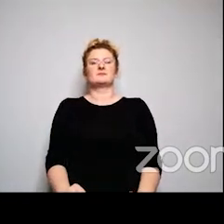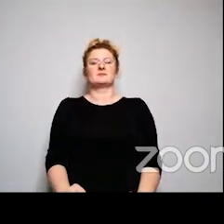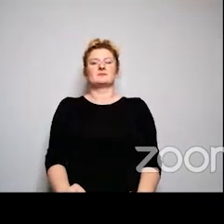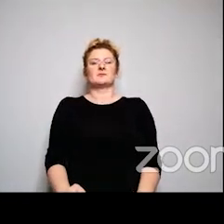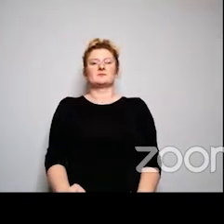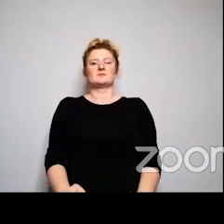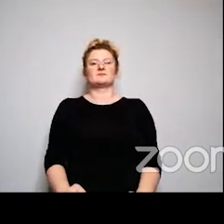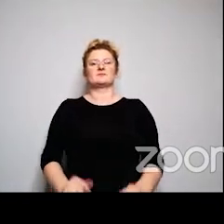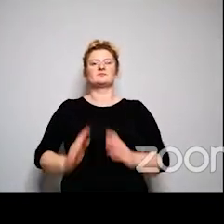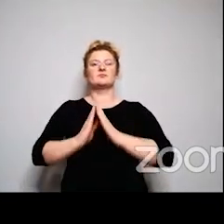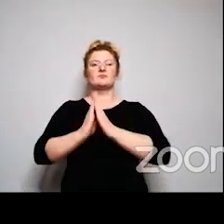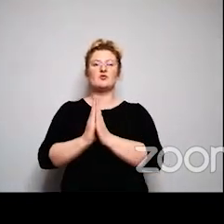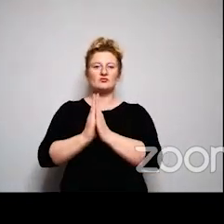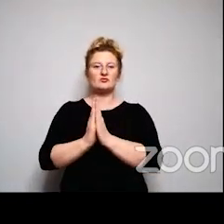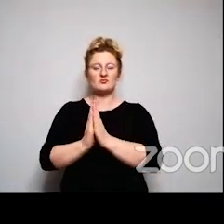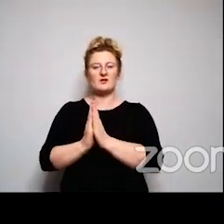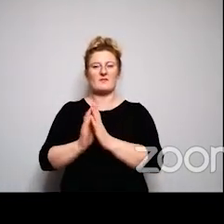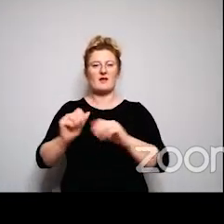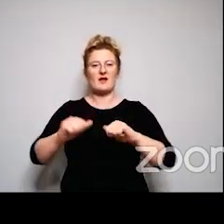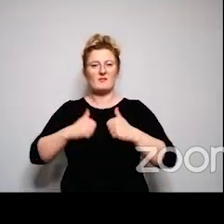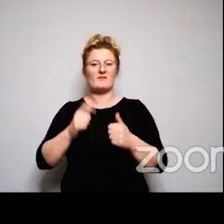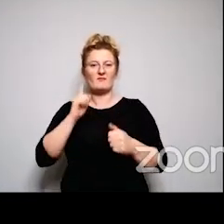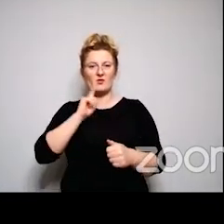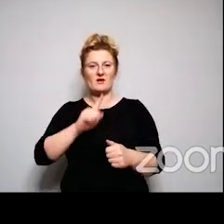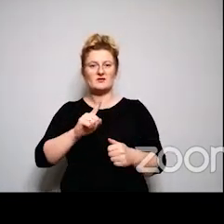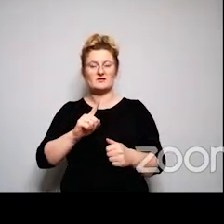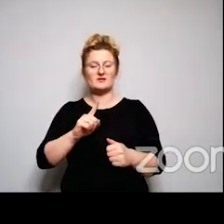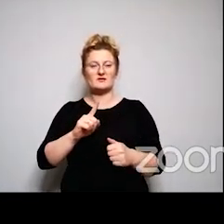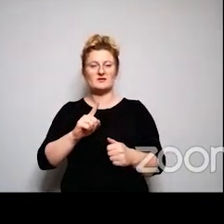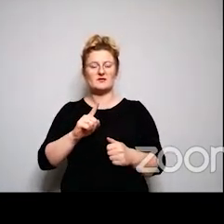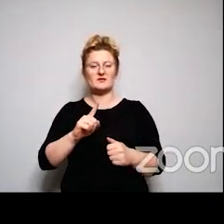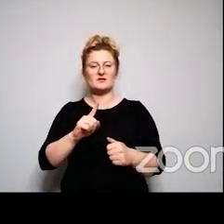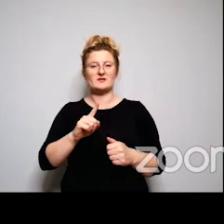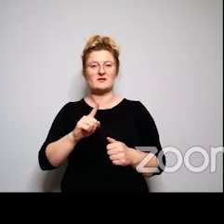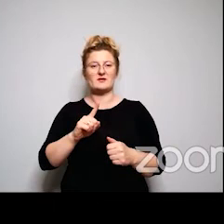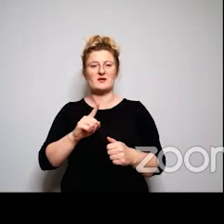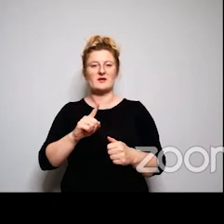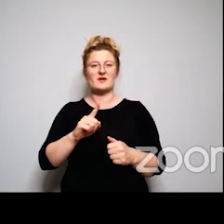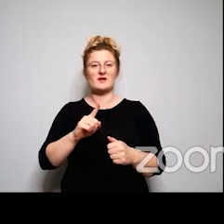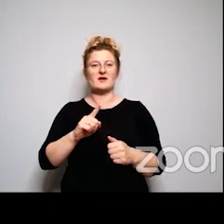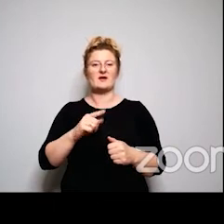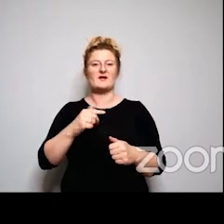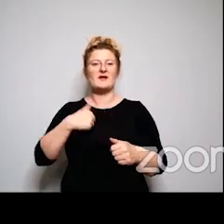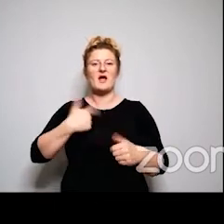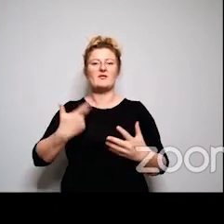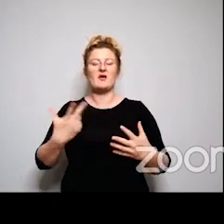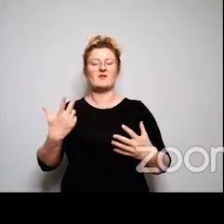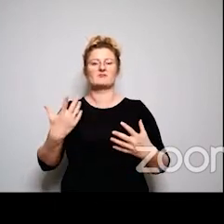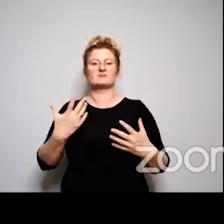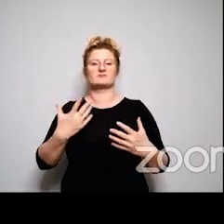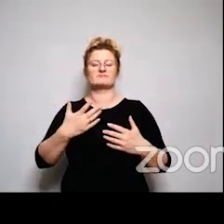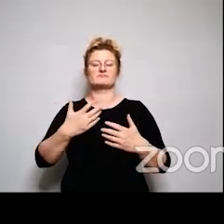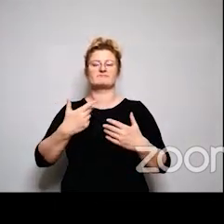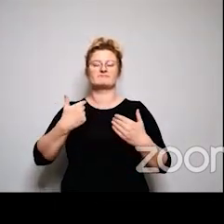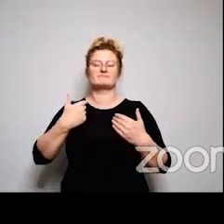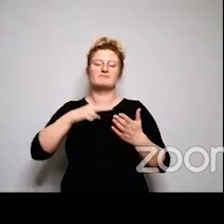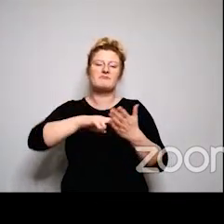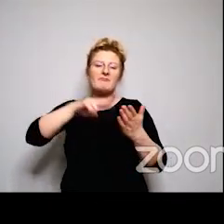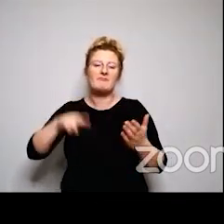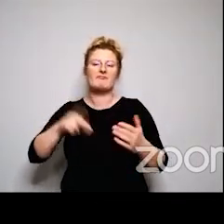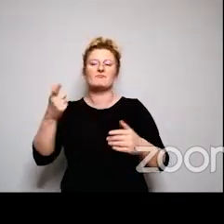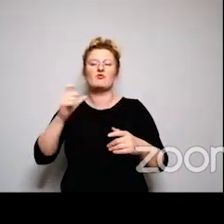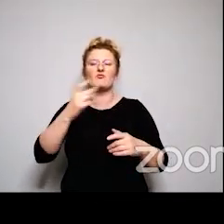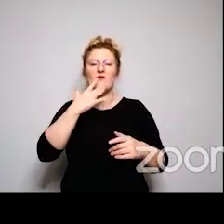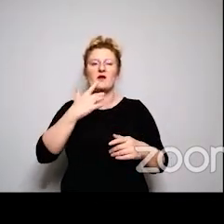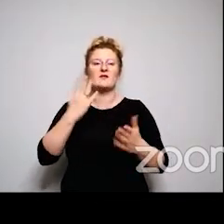his profession for the kids, and we said we will really ask you to focus on involving